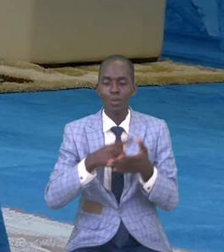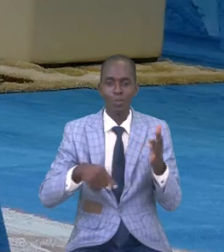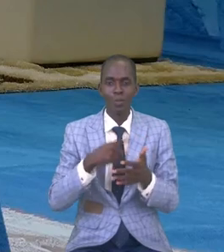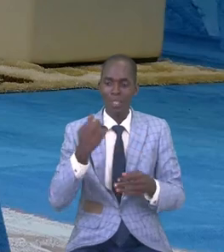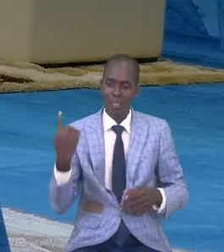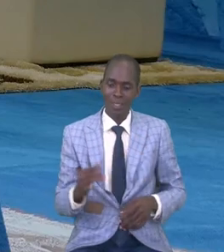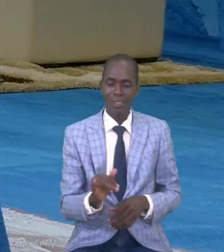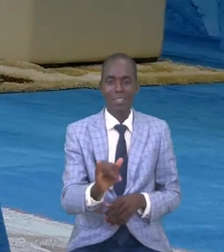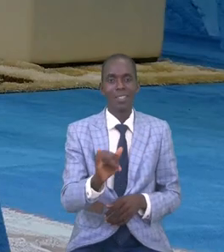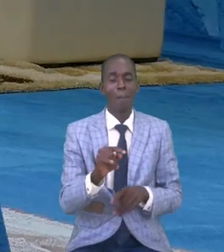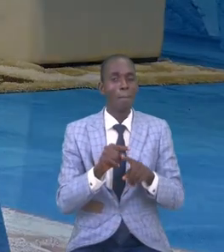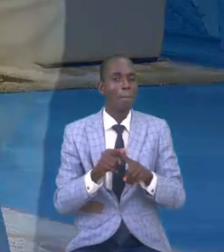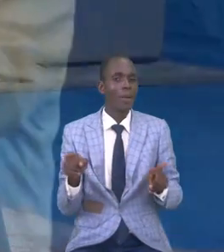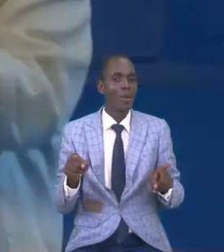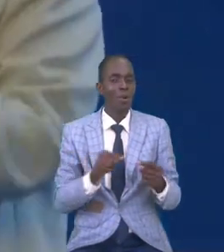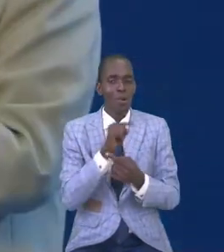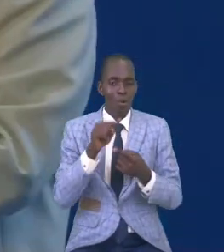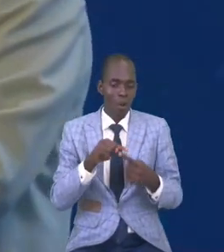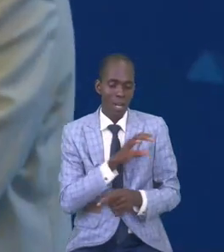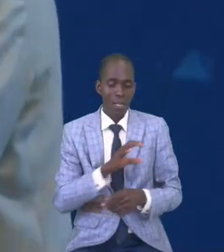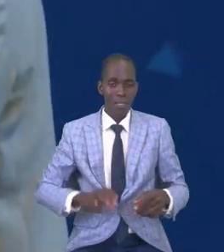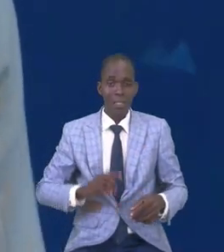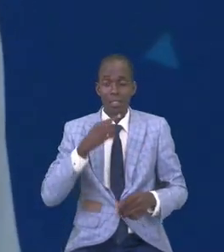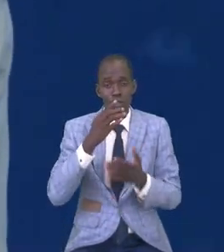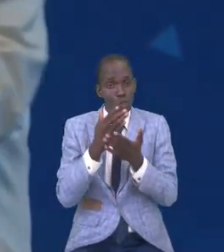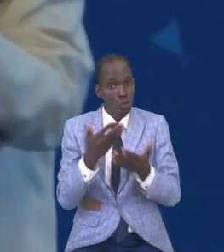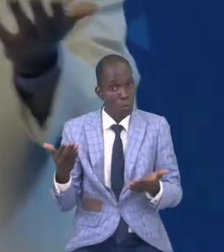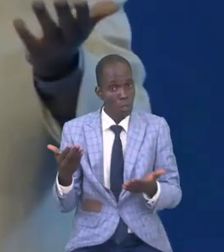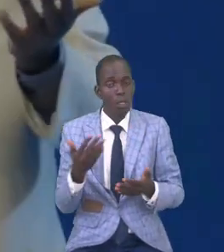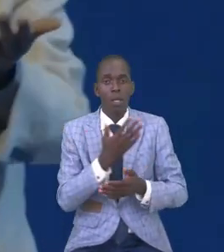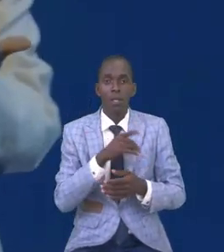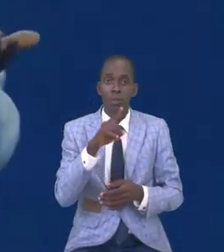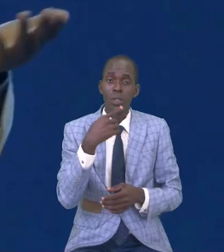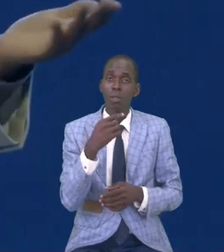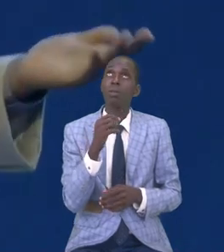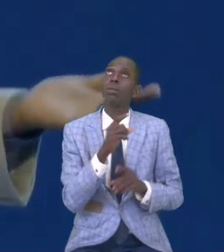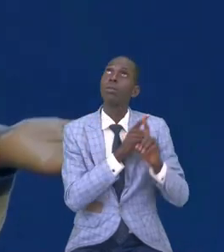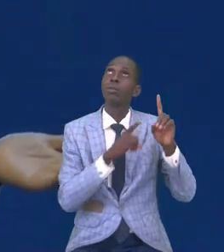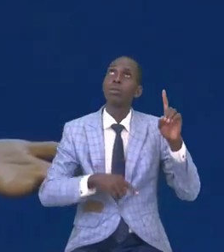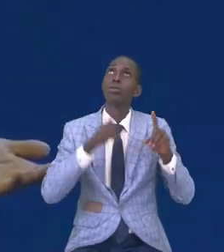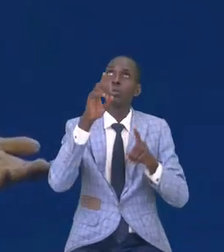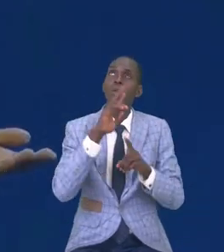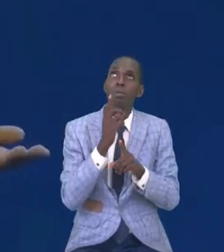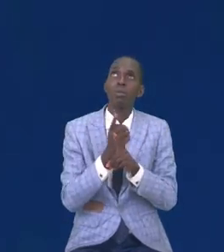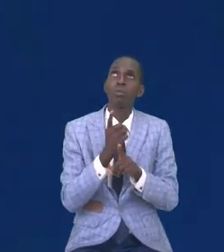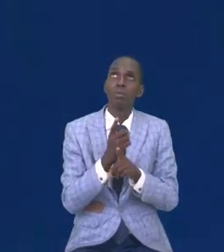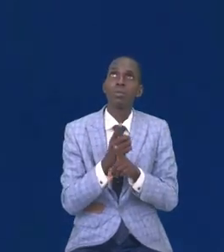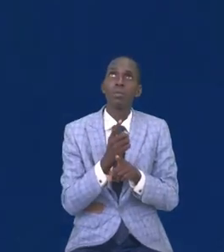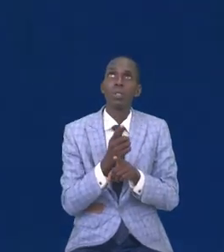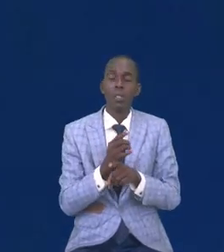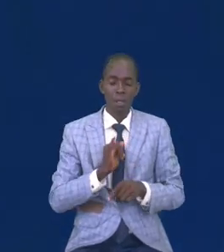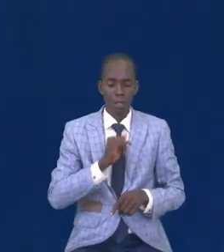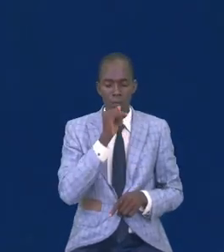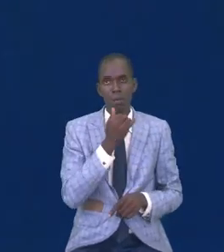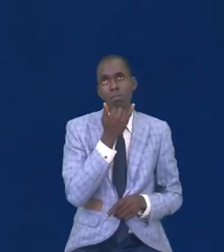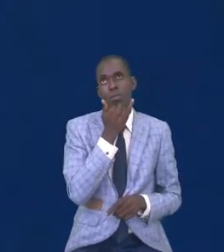But when Christ says something and you say, Lord, you are right, I am